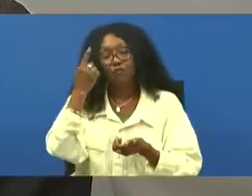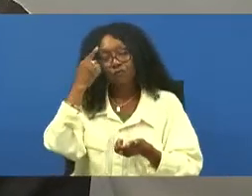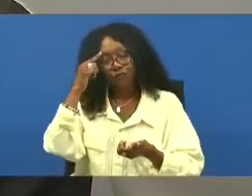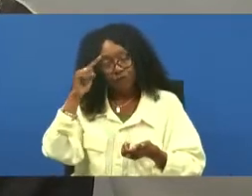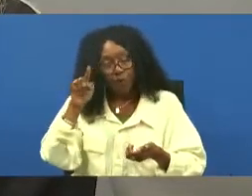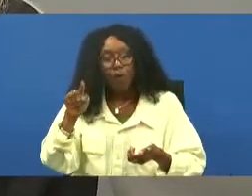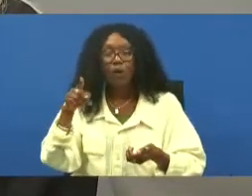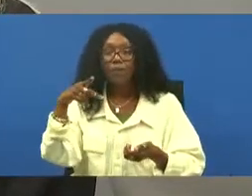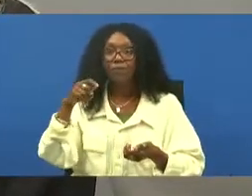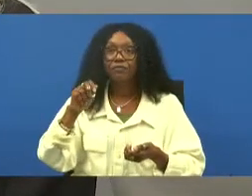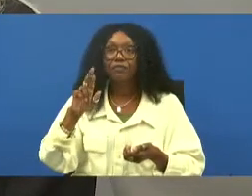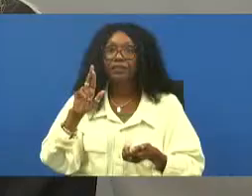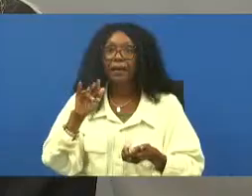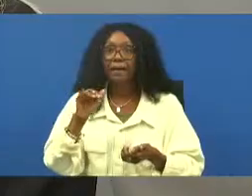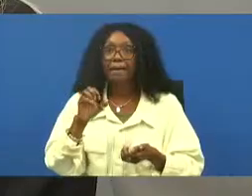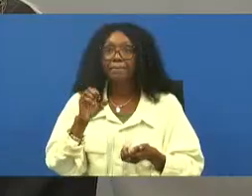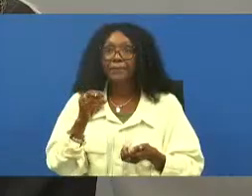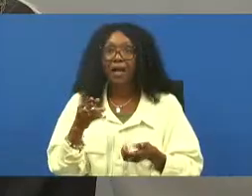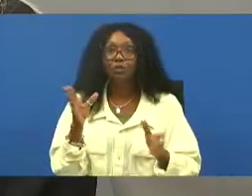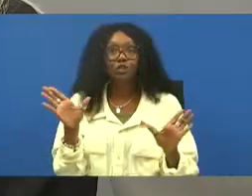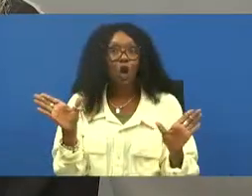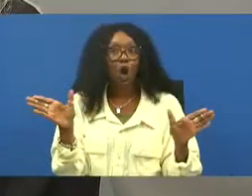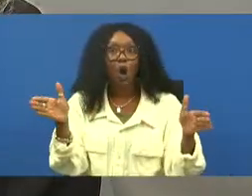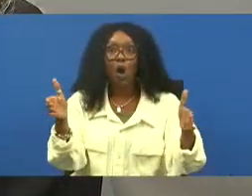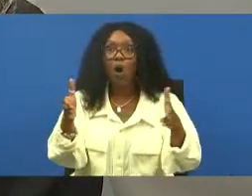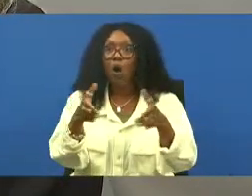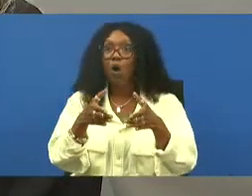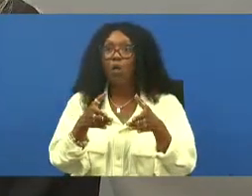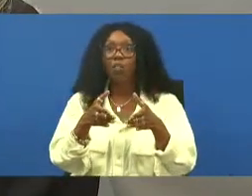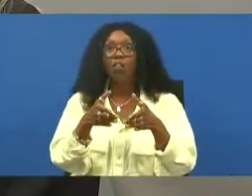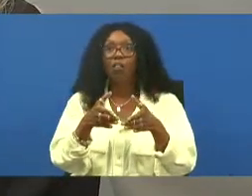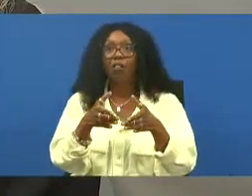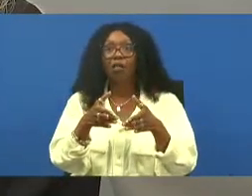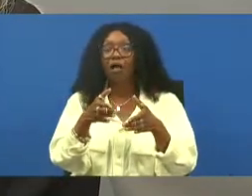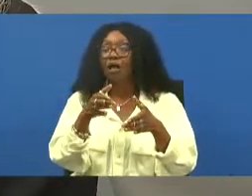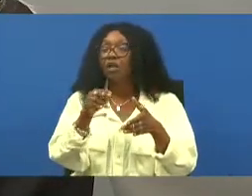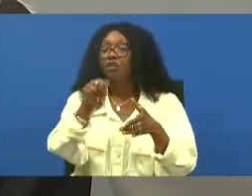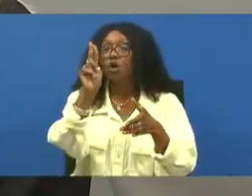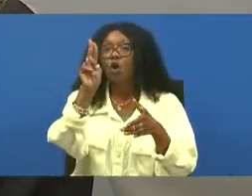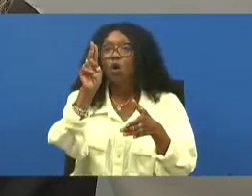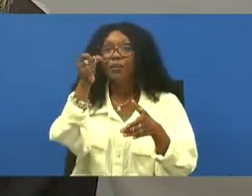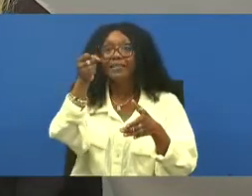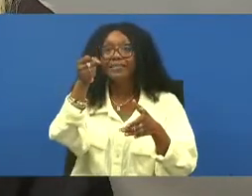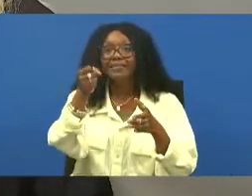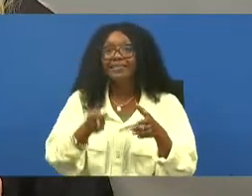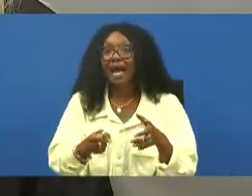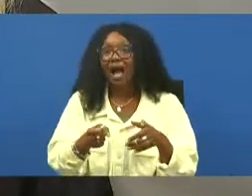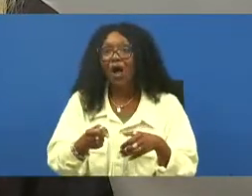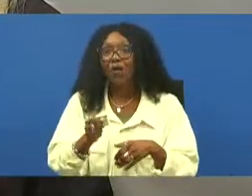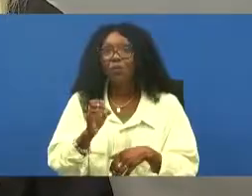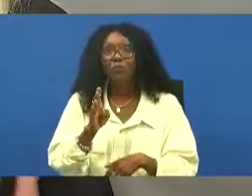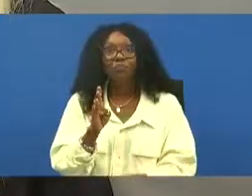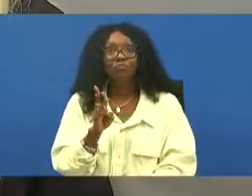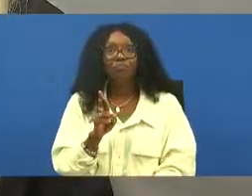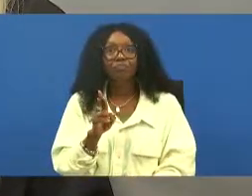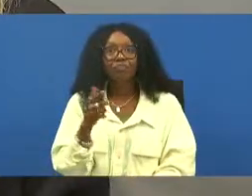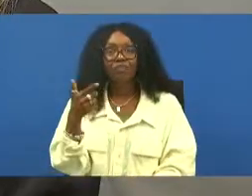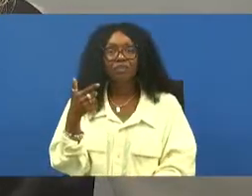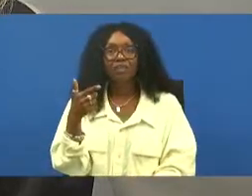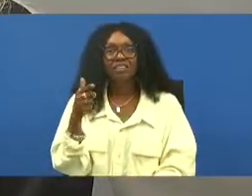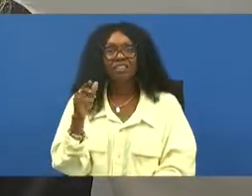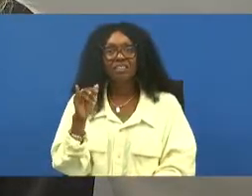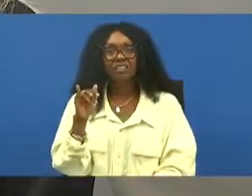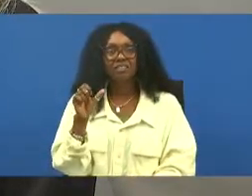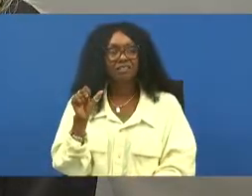whole. That is extended across North Baton Rouge, South Baton Rouge, the Gissel Belt. Everyone has